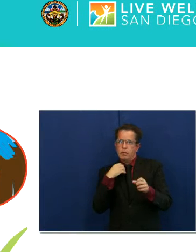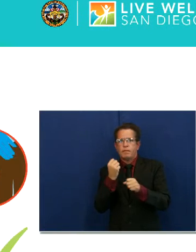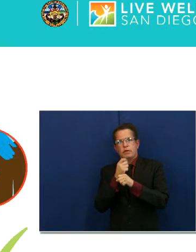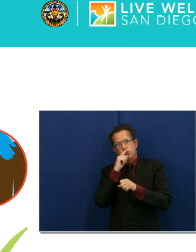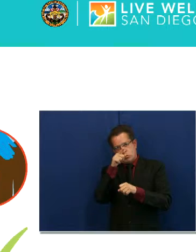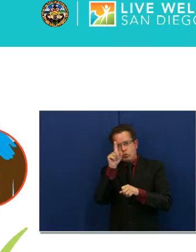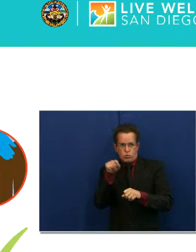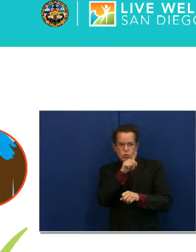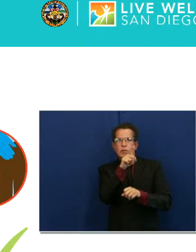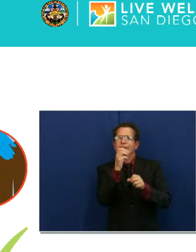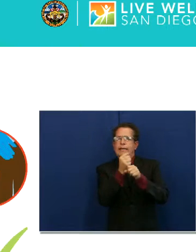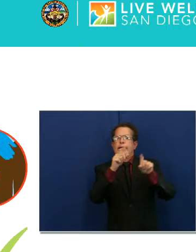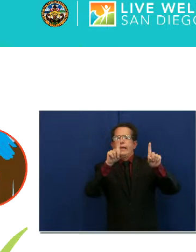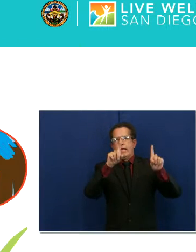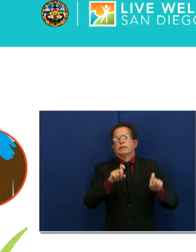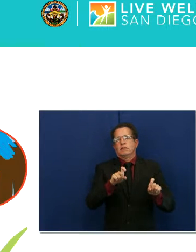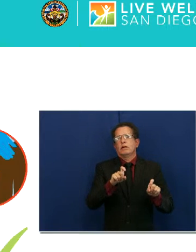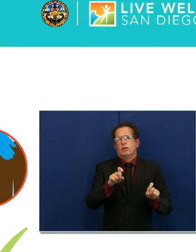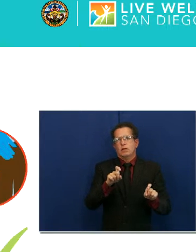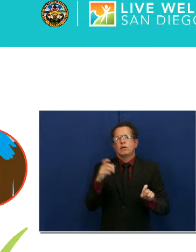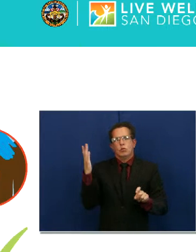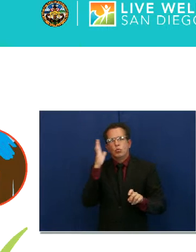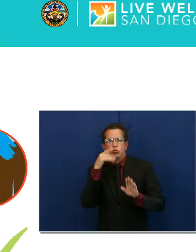get tested and information will be provided.